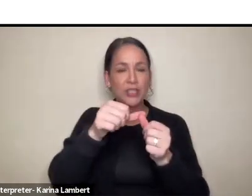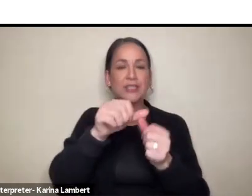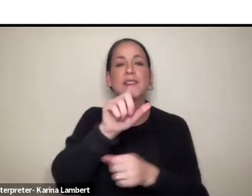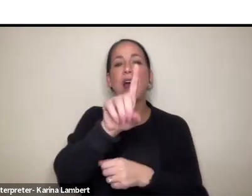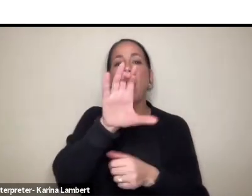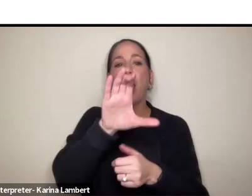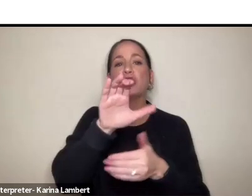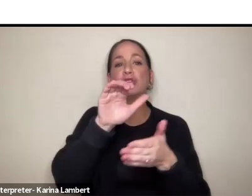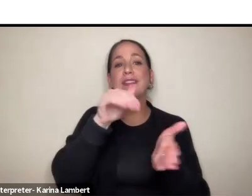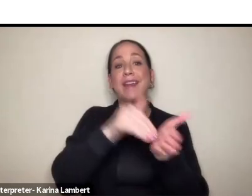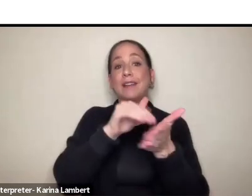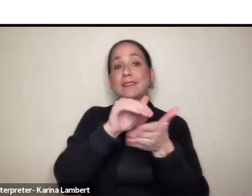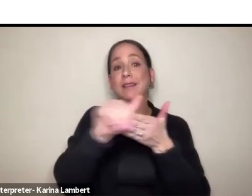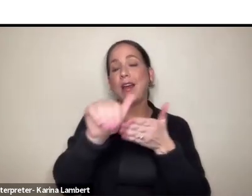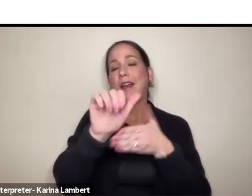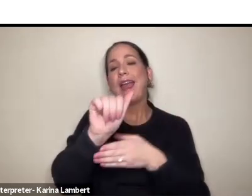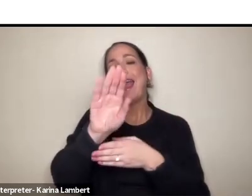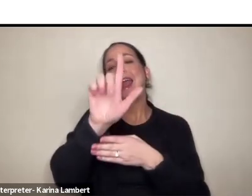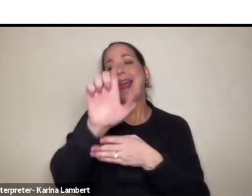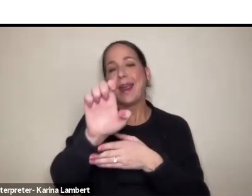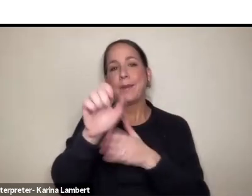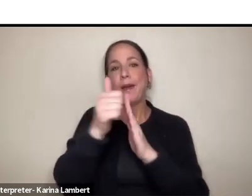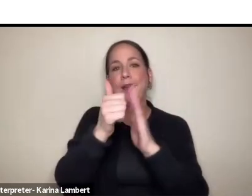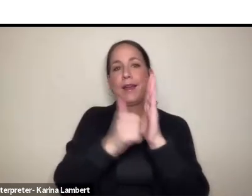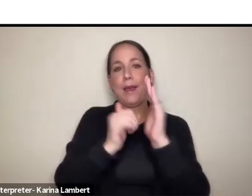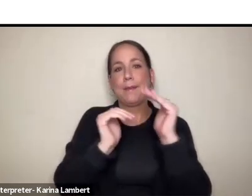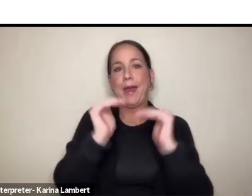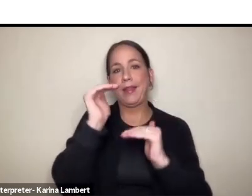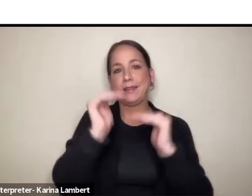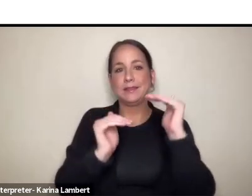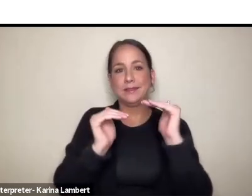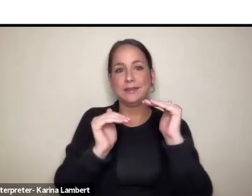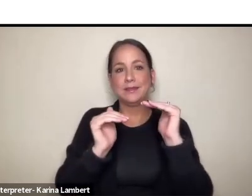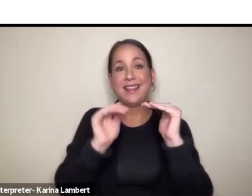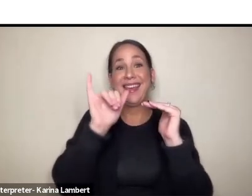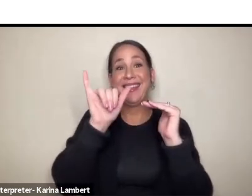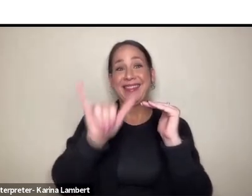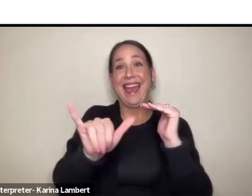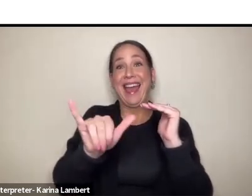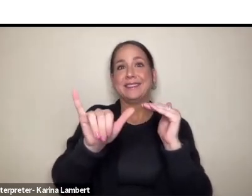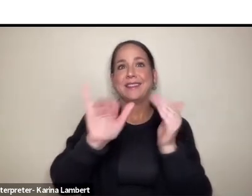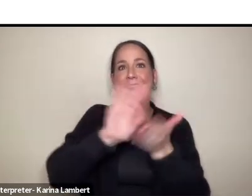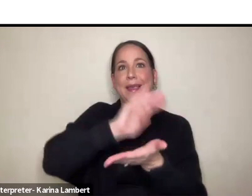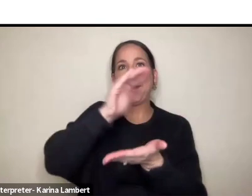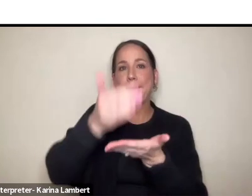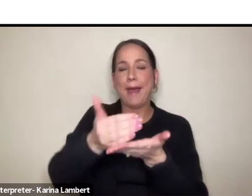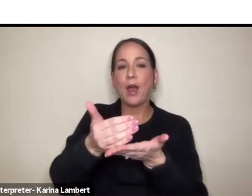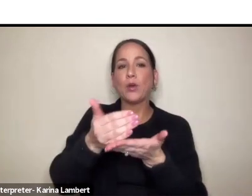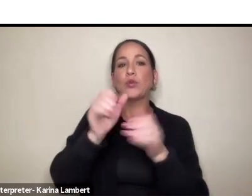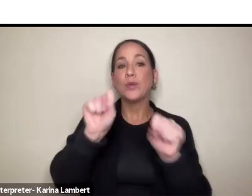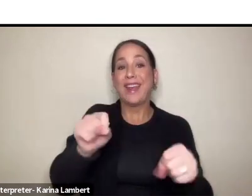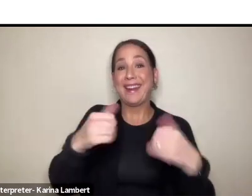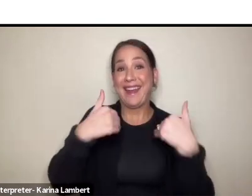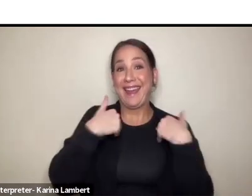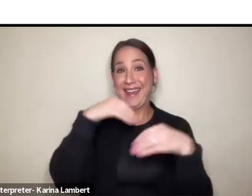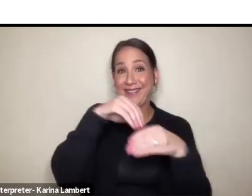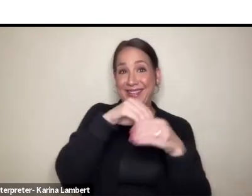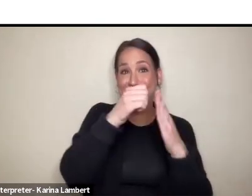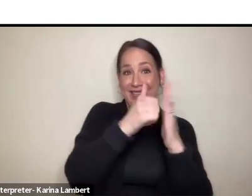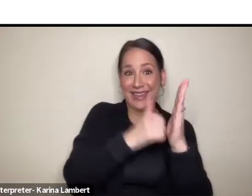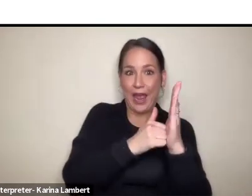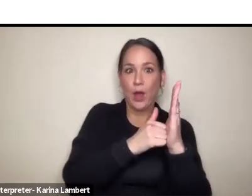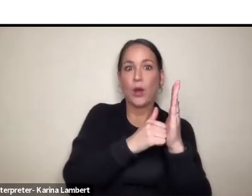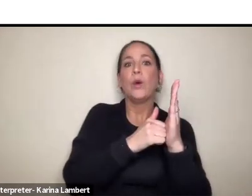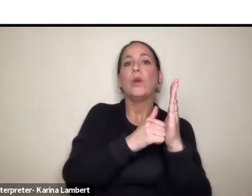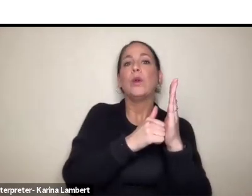how much money a person can have in an ABLE account and still maintain their SSI cash benefits.